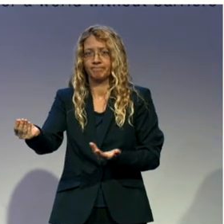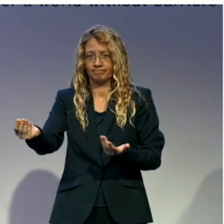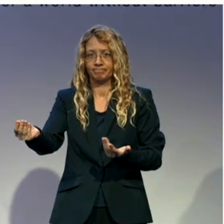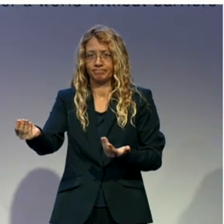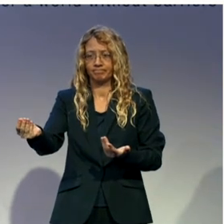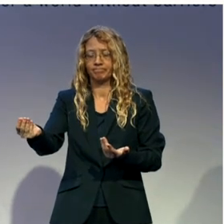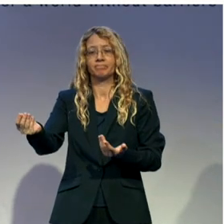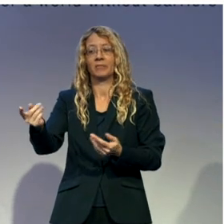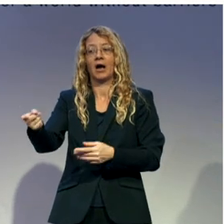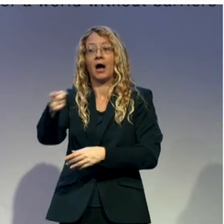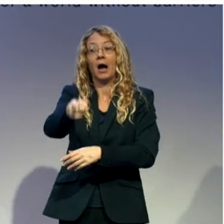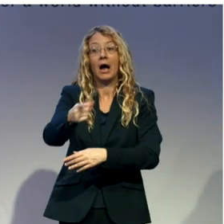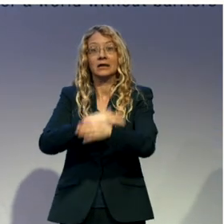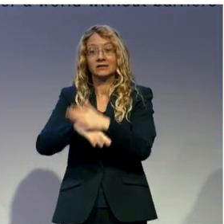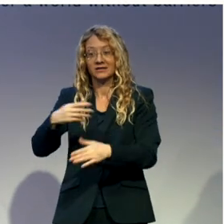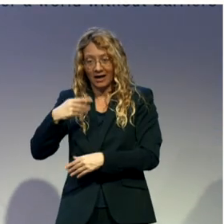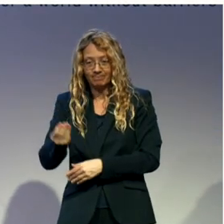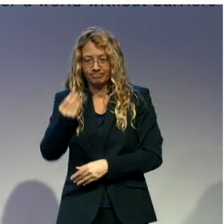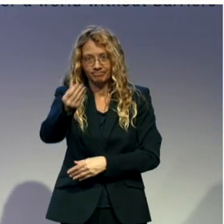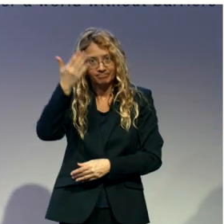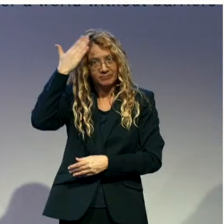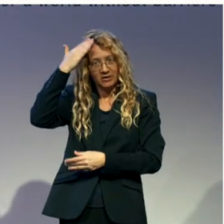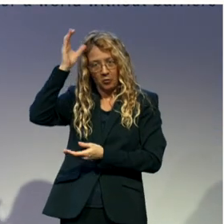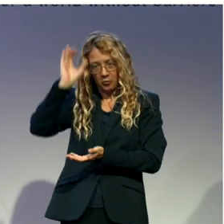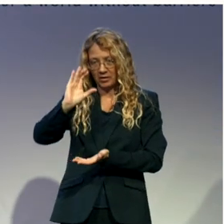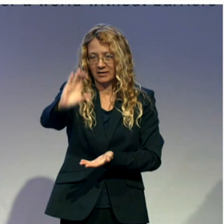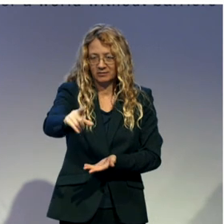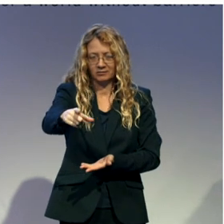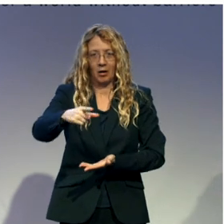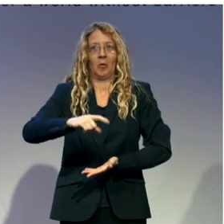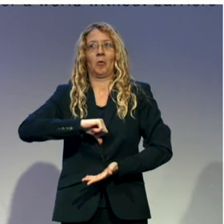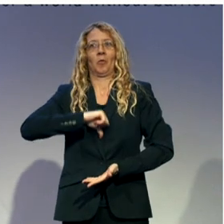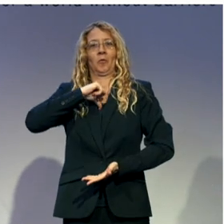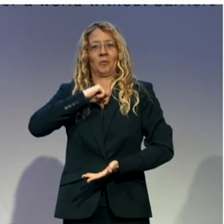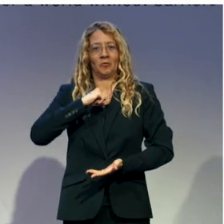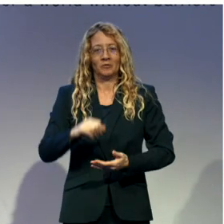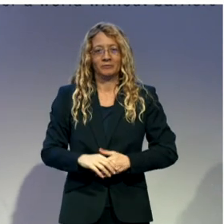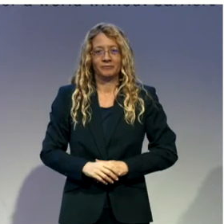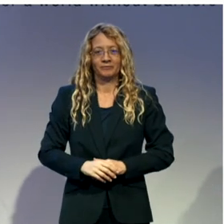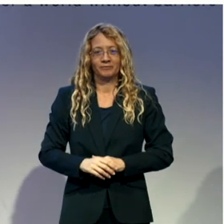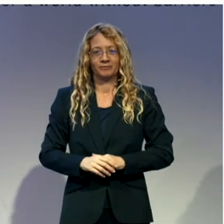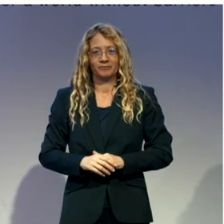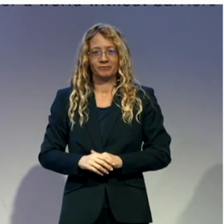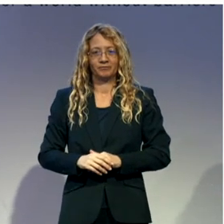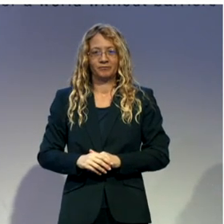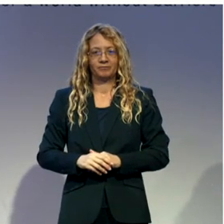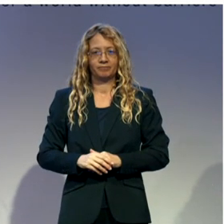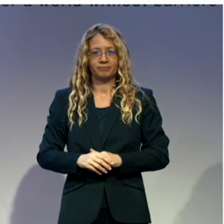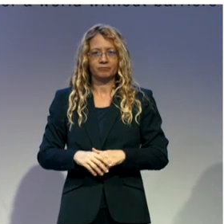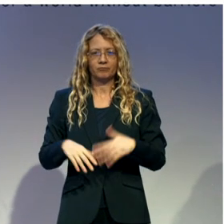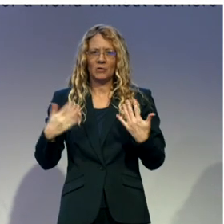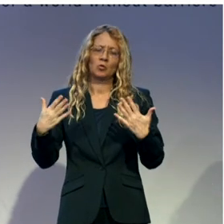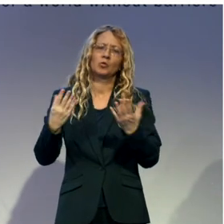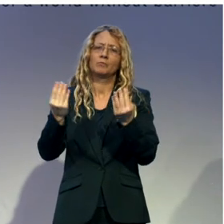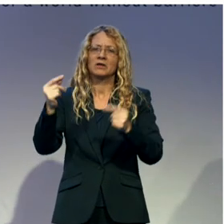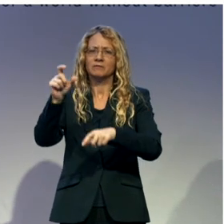The next thing is relationships and networks. So many of these women had been alone for a long time as a woman with a disability and